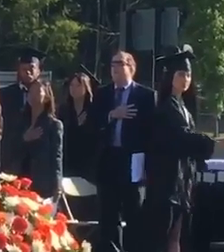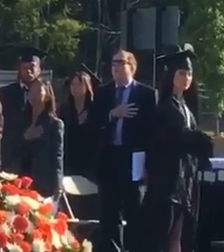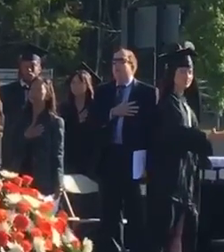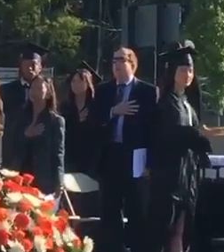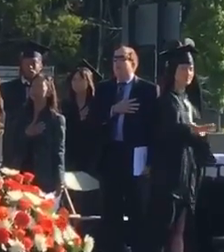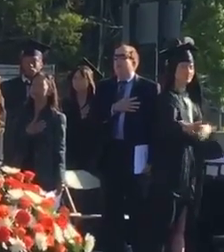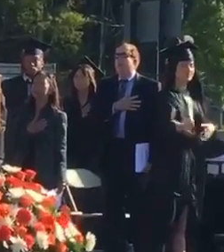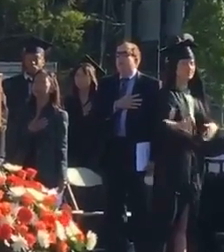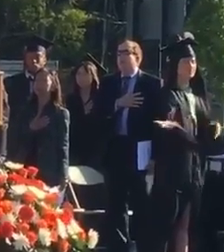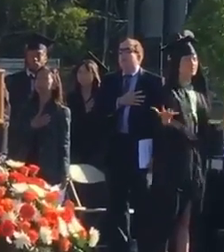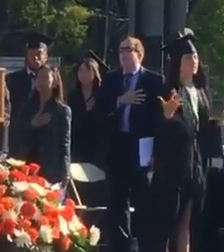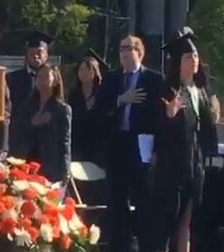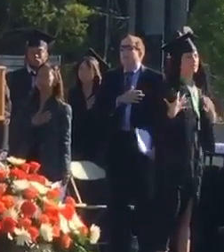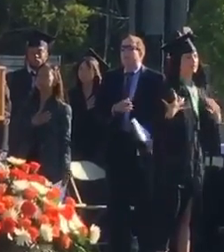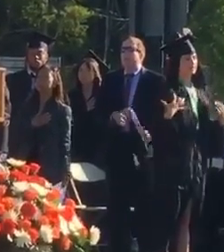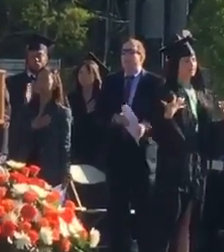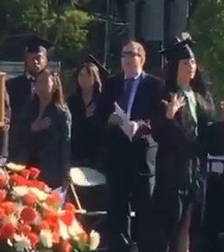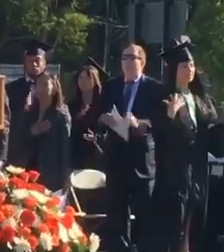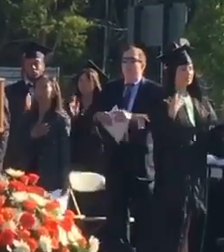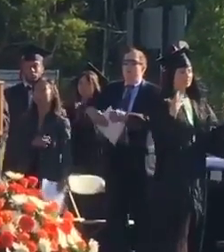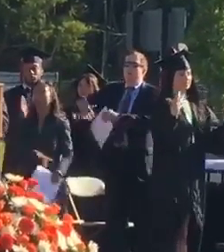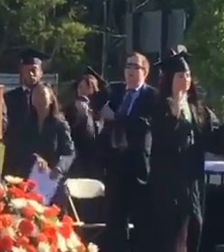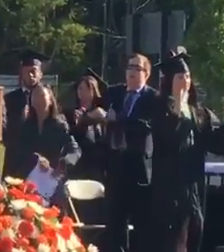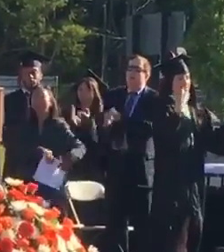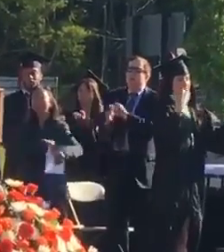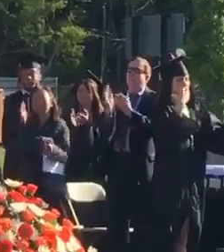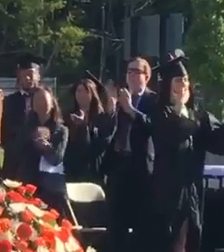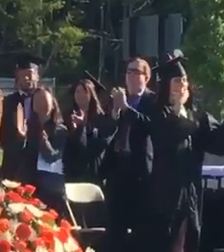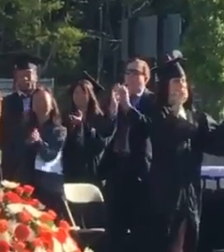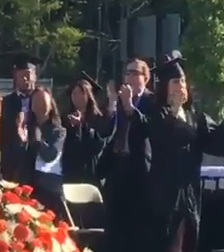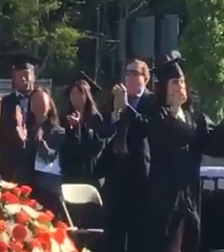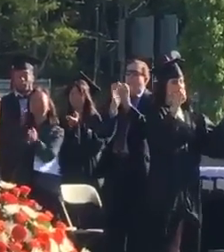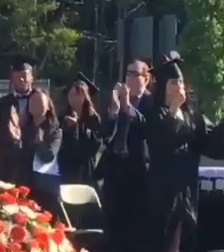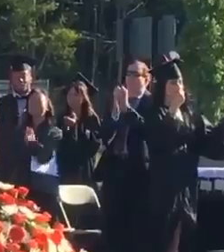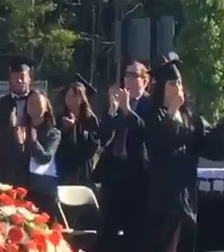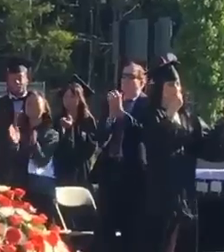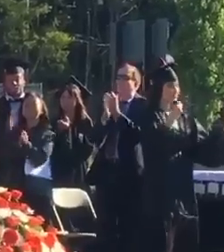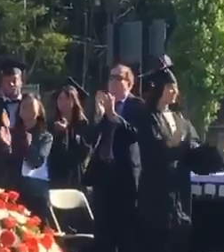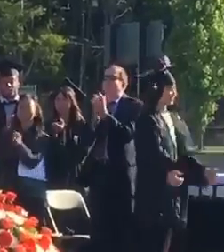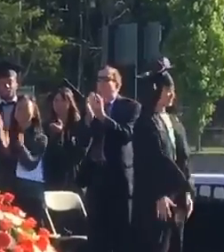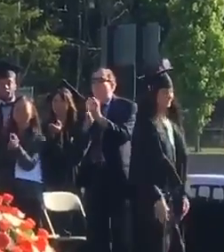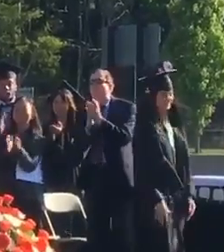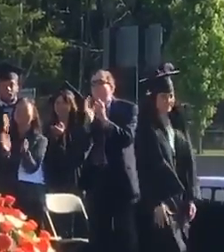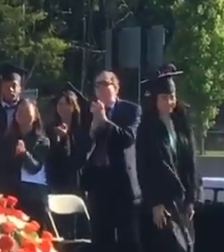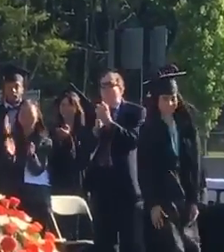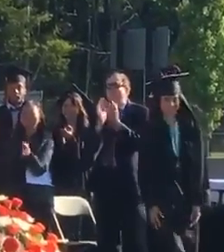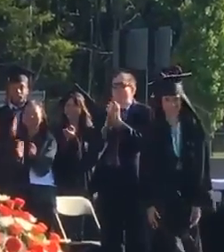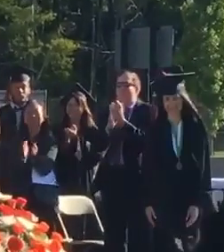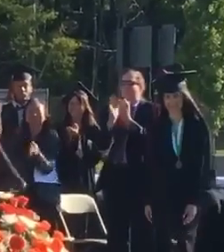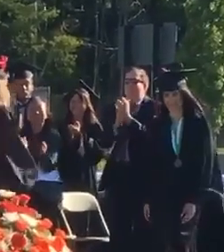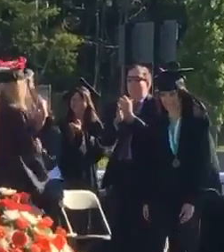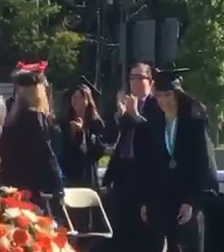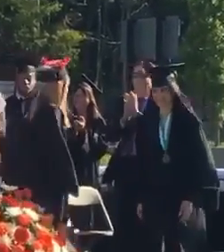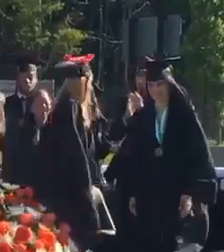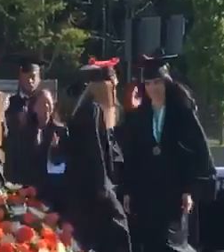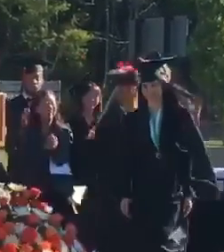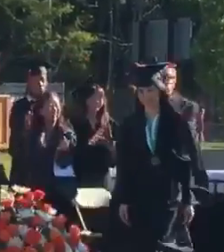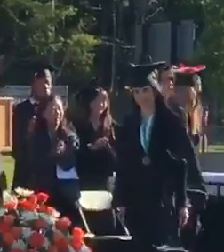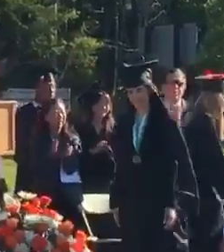the brave O'er the ramparts we